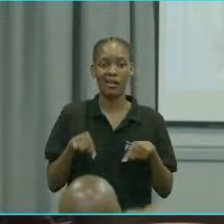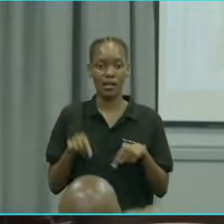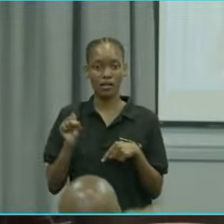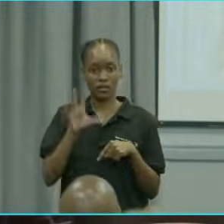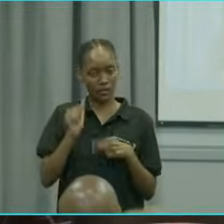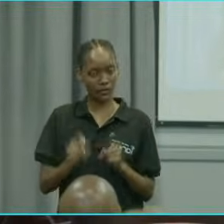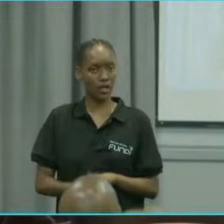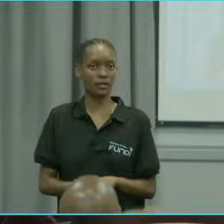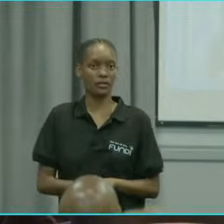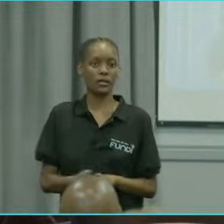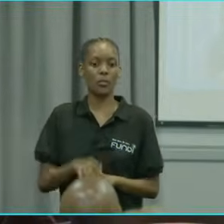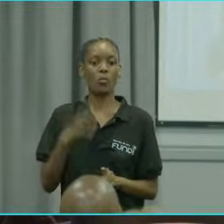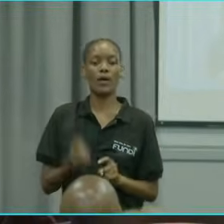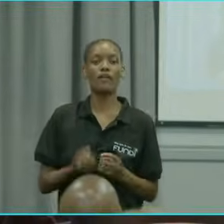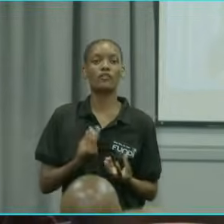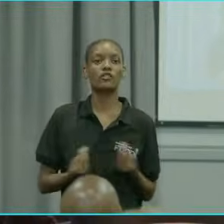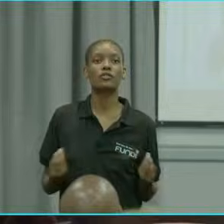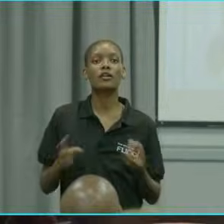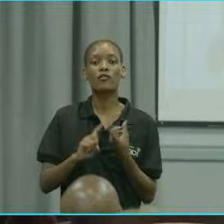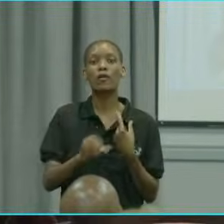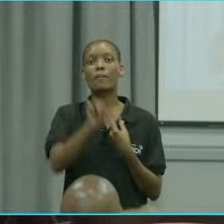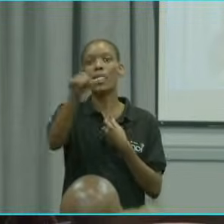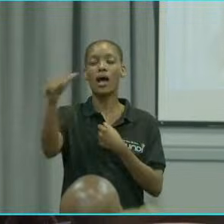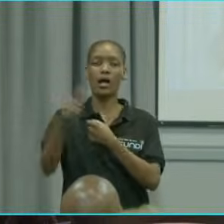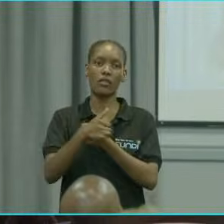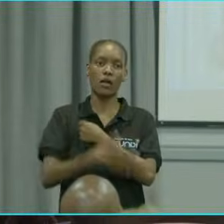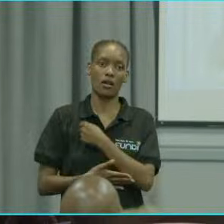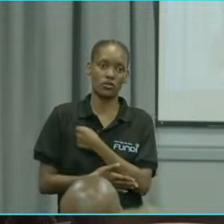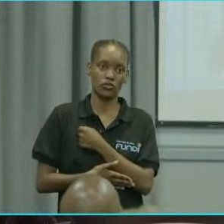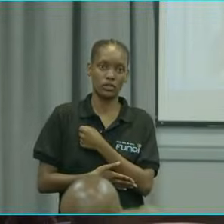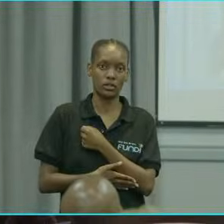countries. Now, how are we